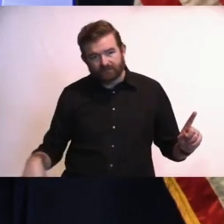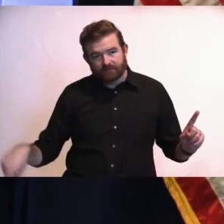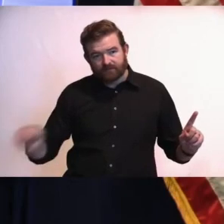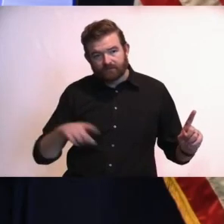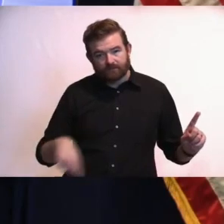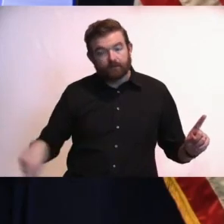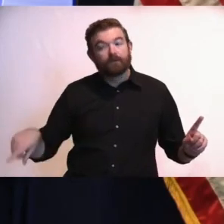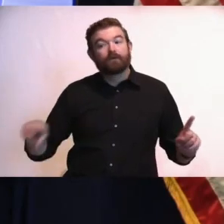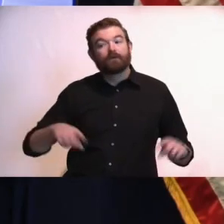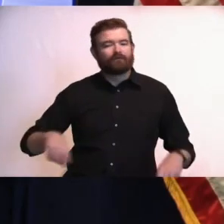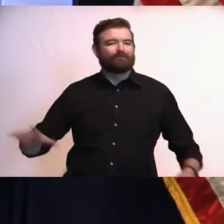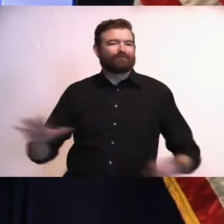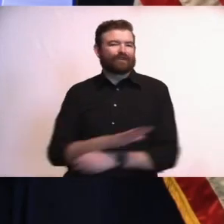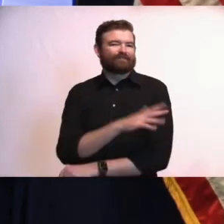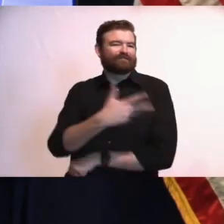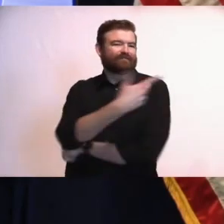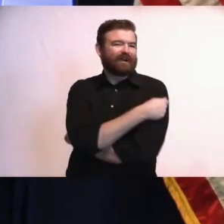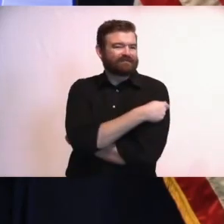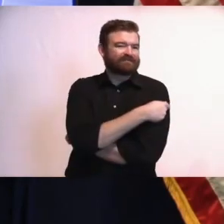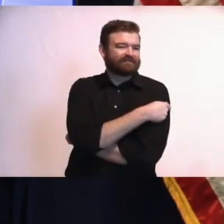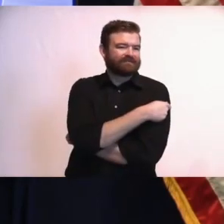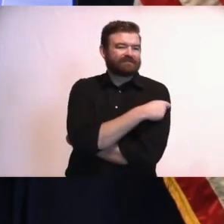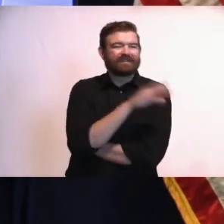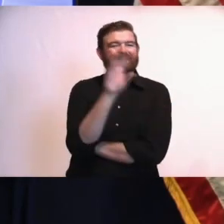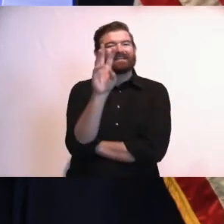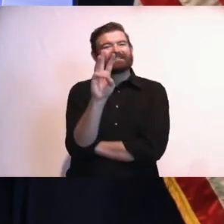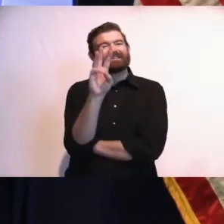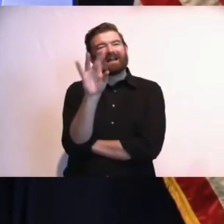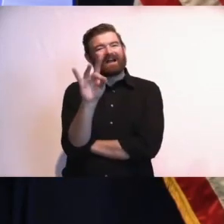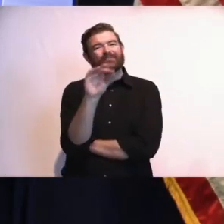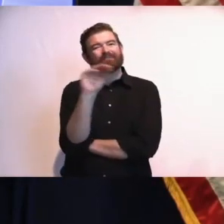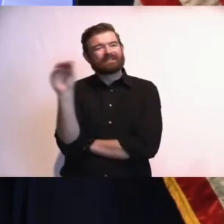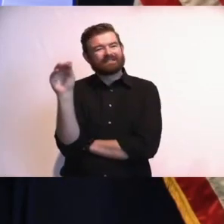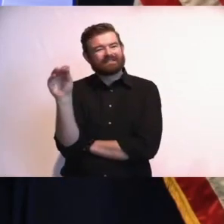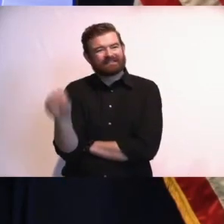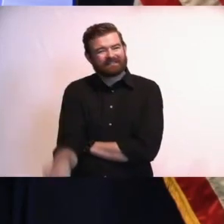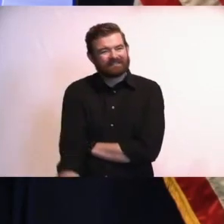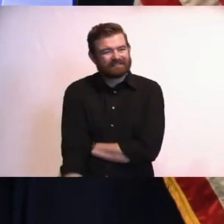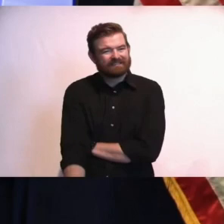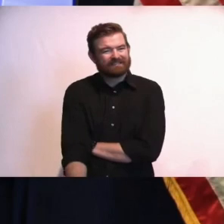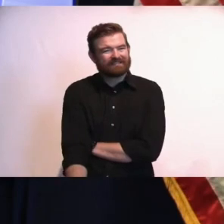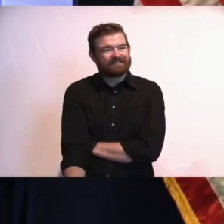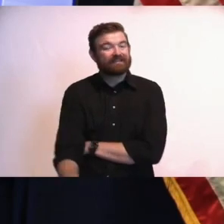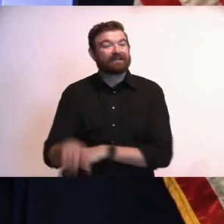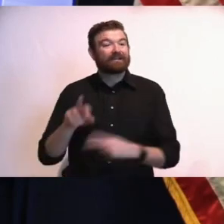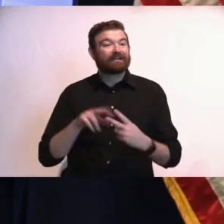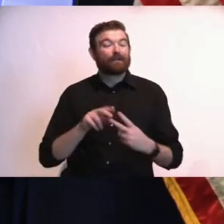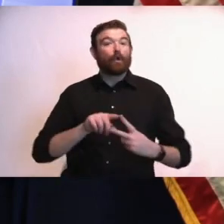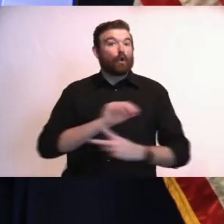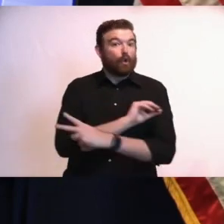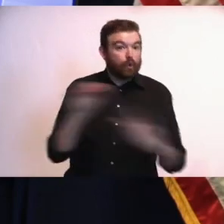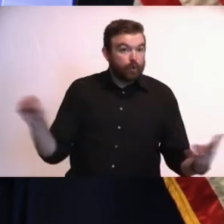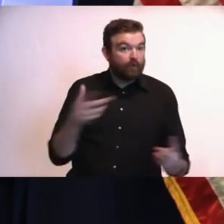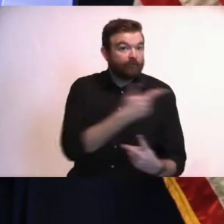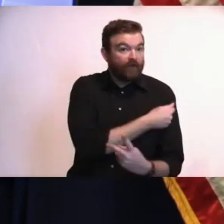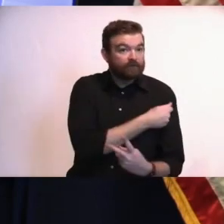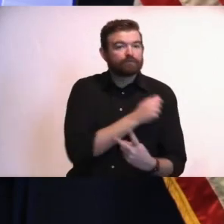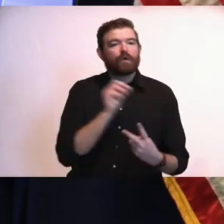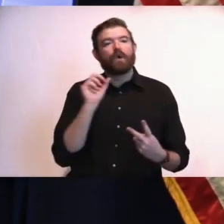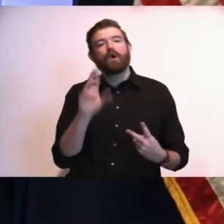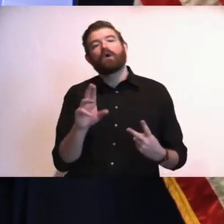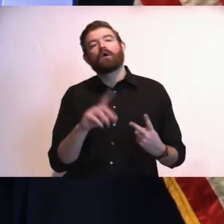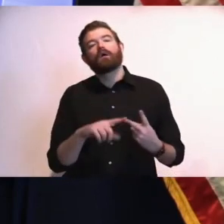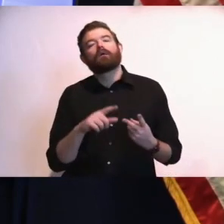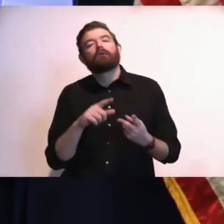vaxxed. 68 to 70% of them are either unvaxxed or are partially